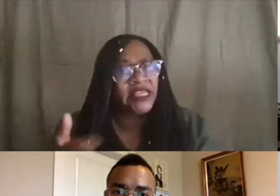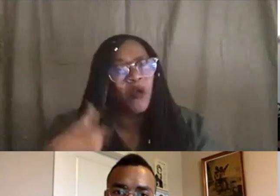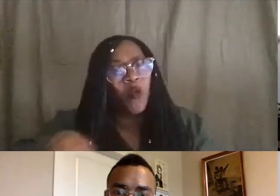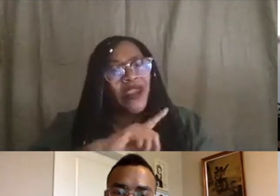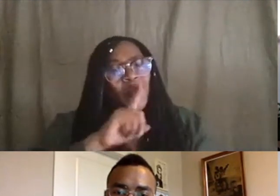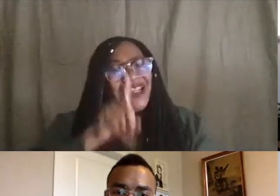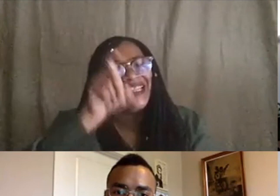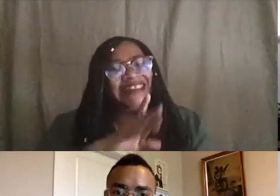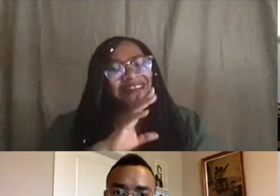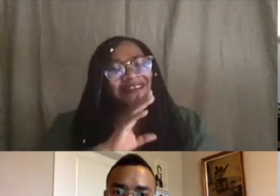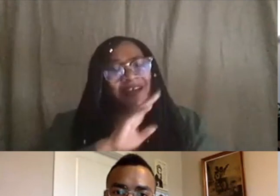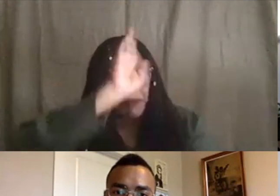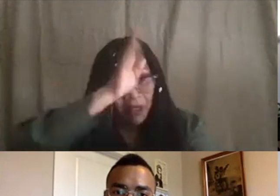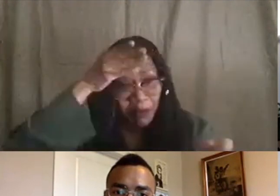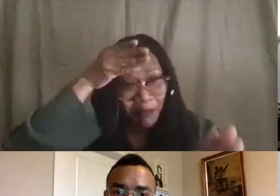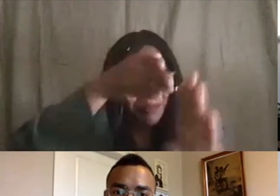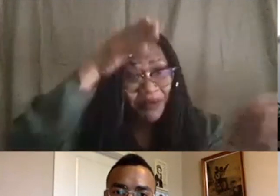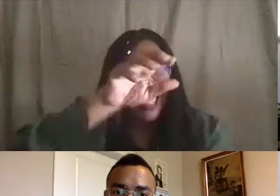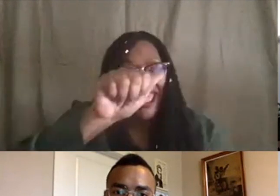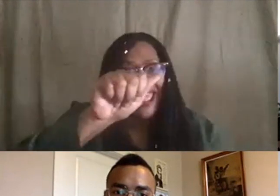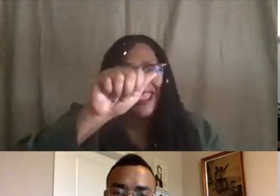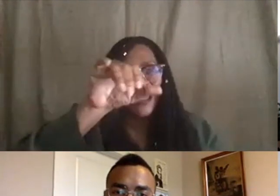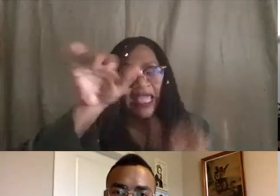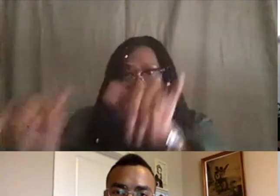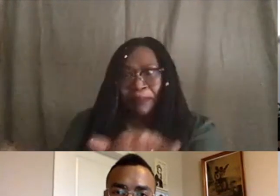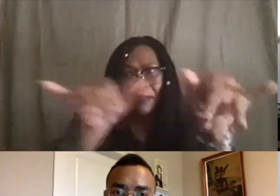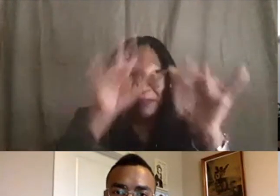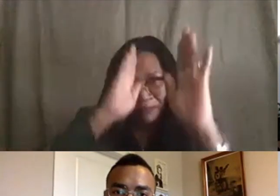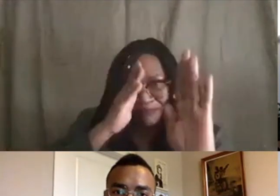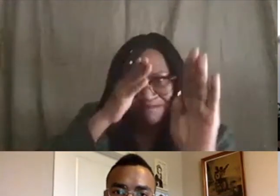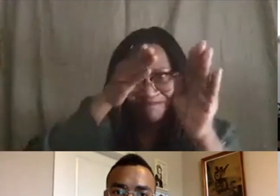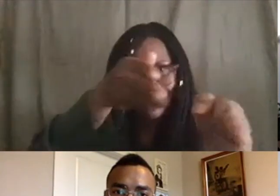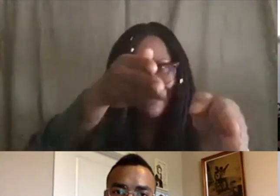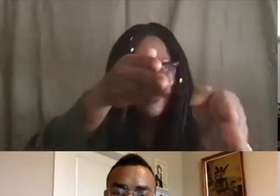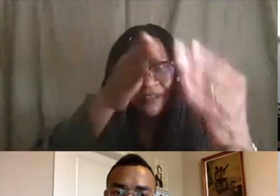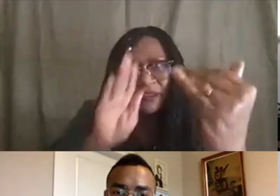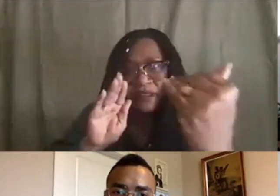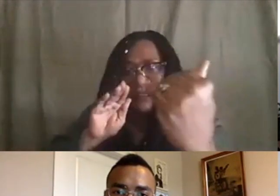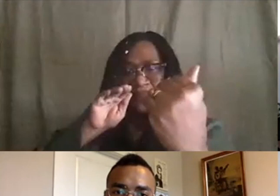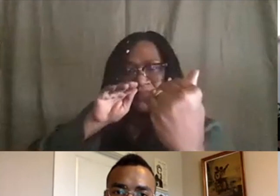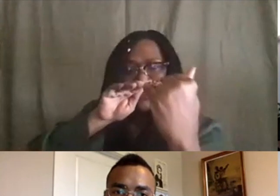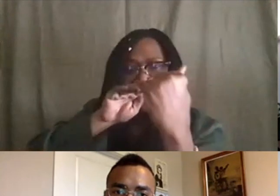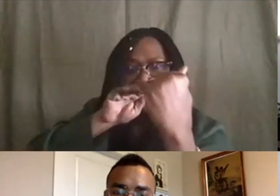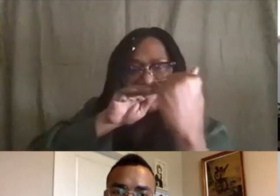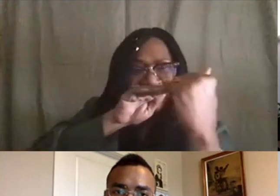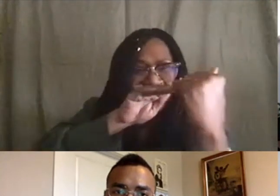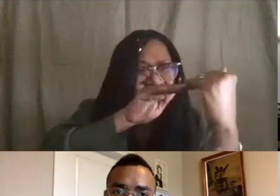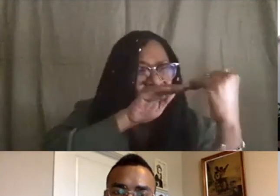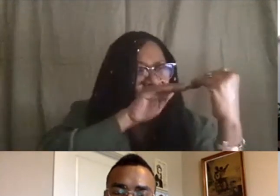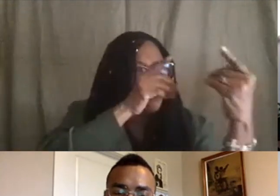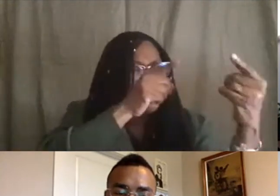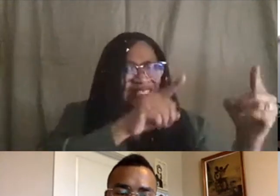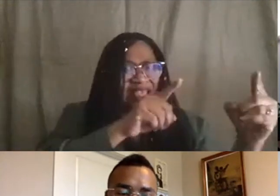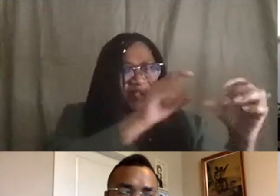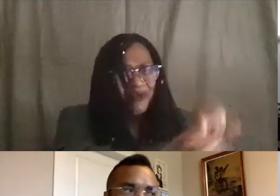about the brutal asymmetry, you know, like of what has happened with what slavery has done. It is